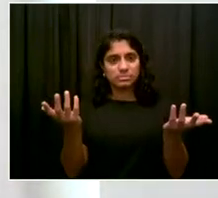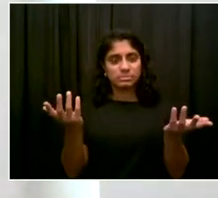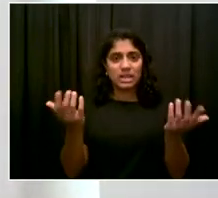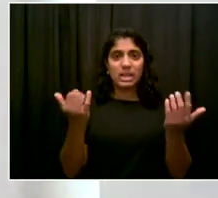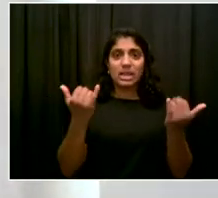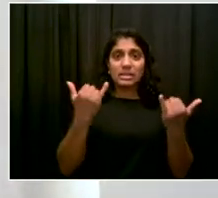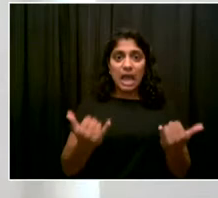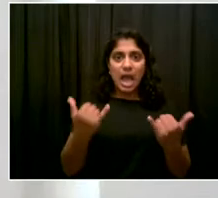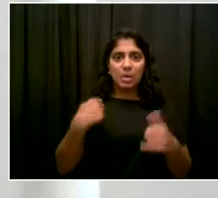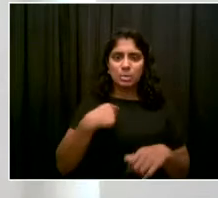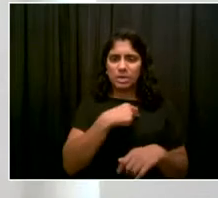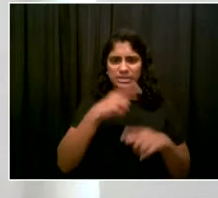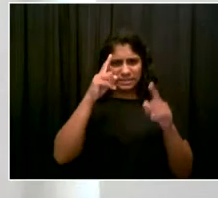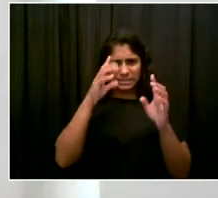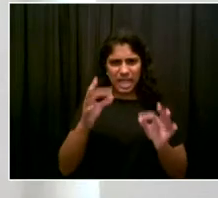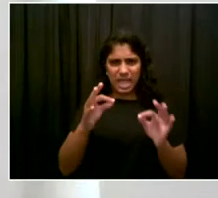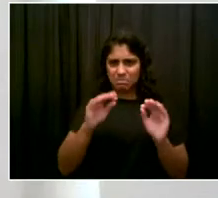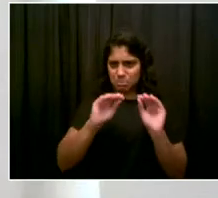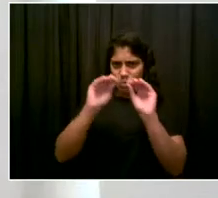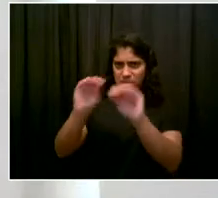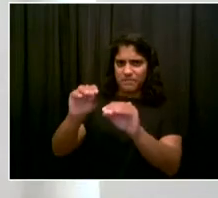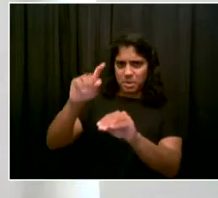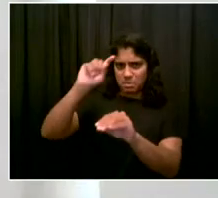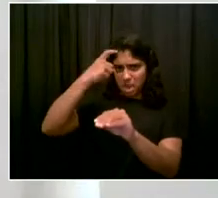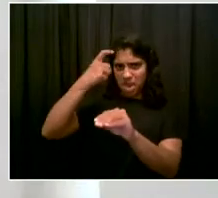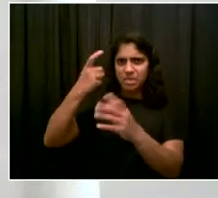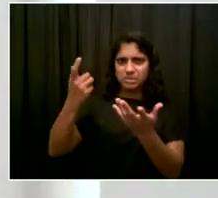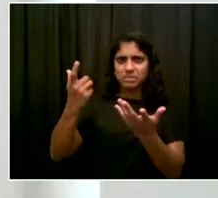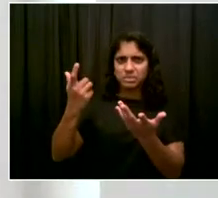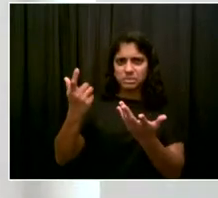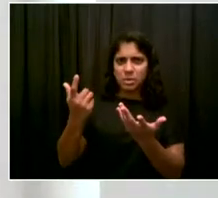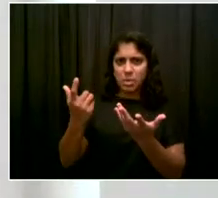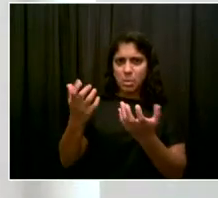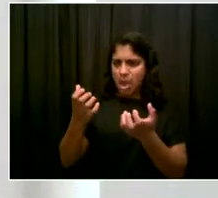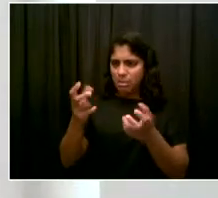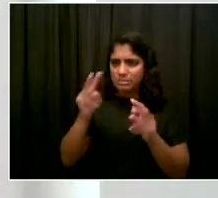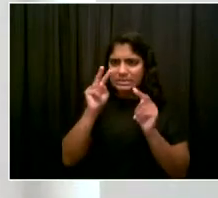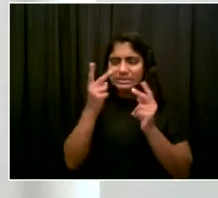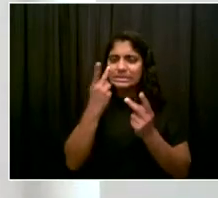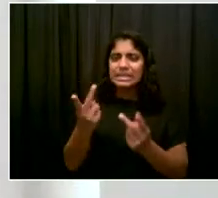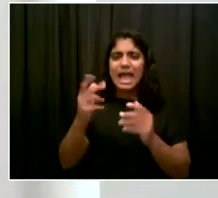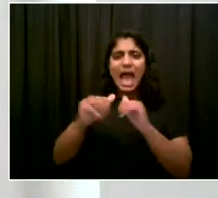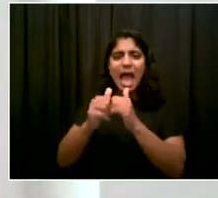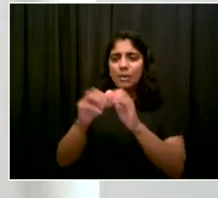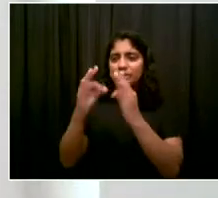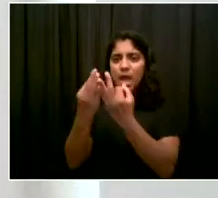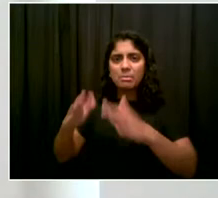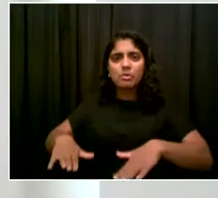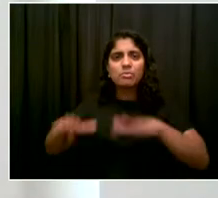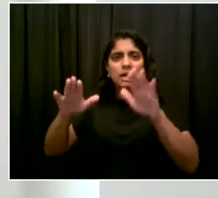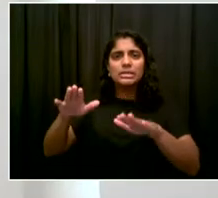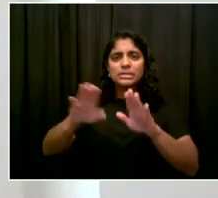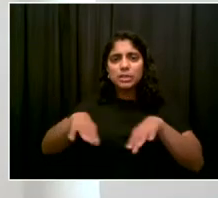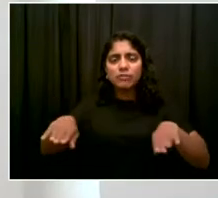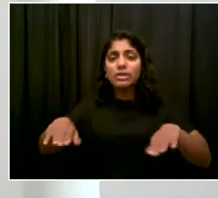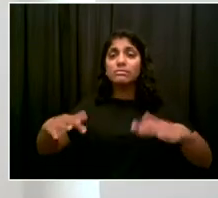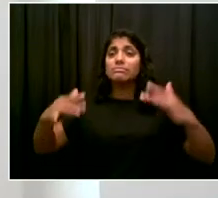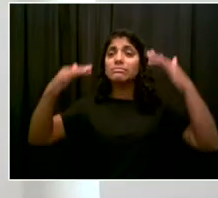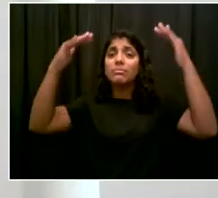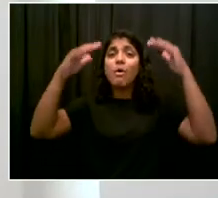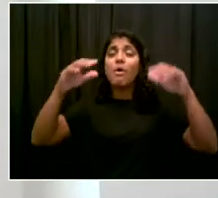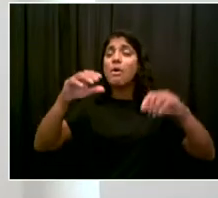of. So, and that's not even to mention another opportunity for folks who are struggling to find employment, get back to work.